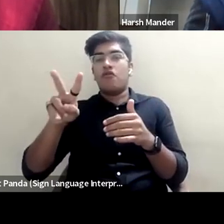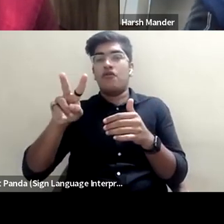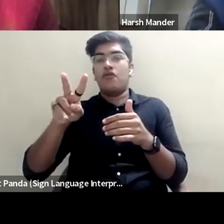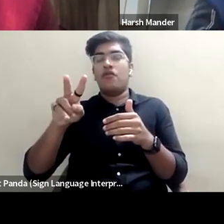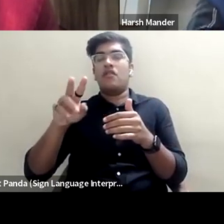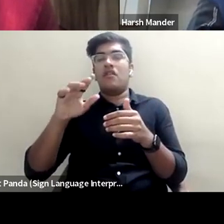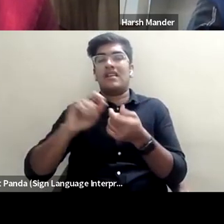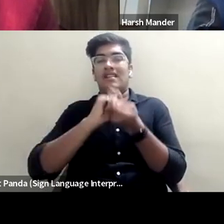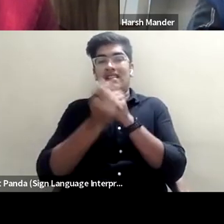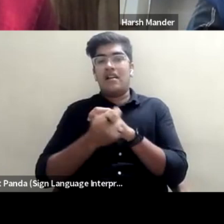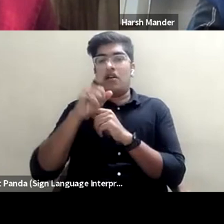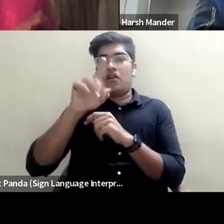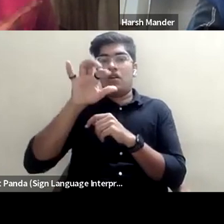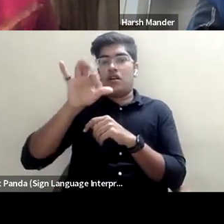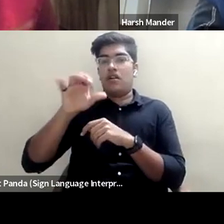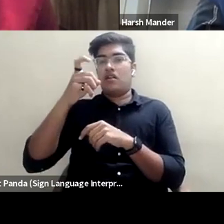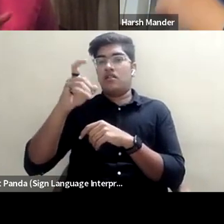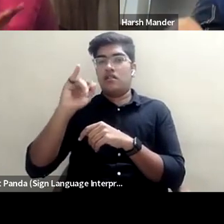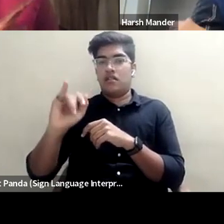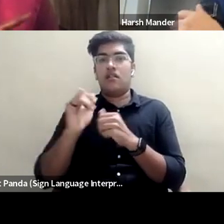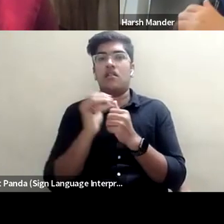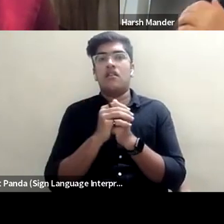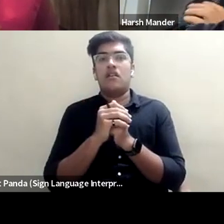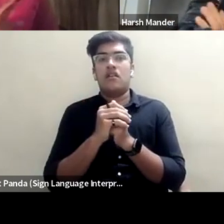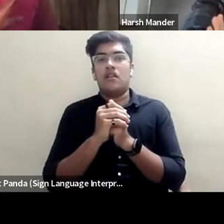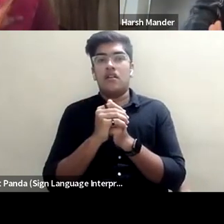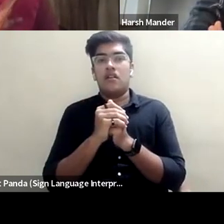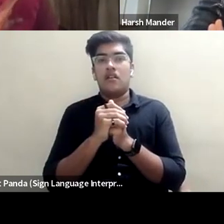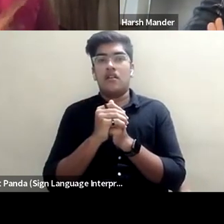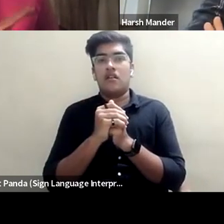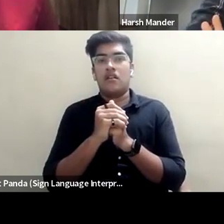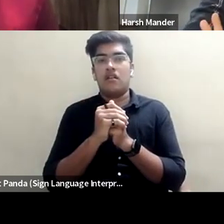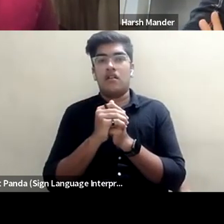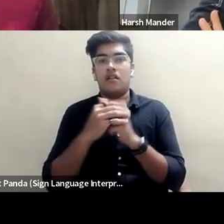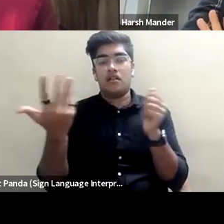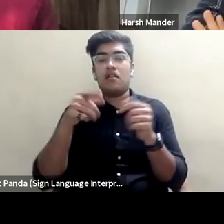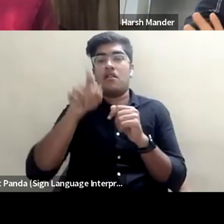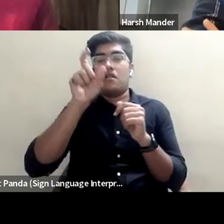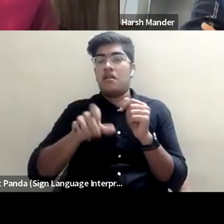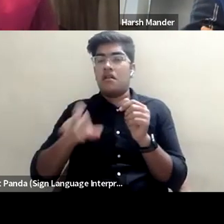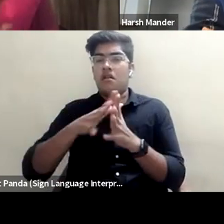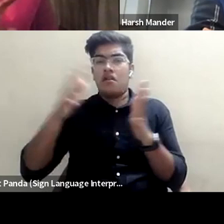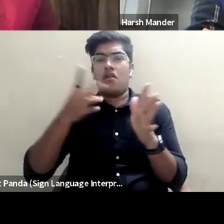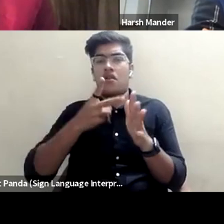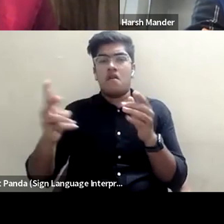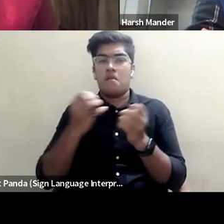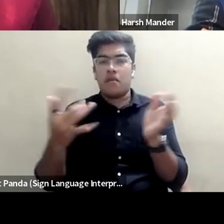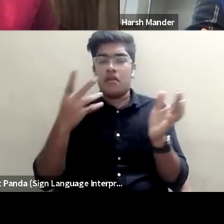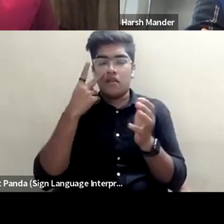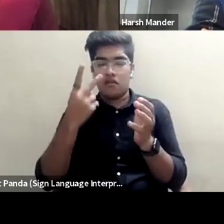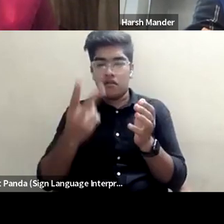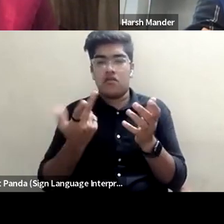1976. But underlying subterranean current and very strong current throughout